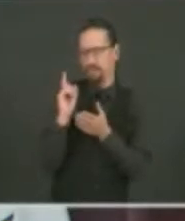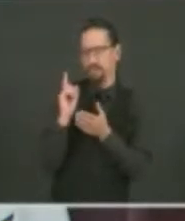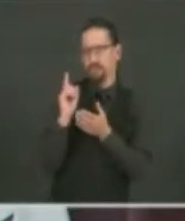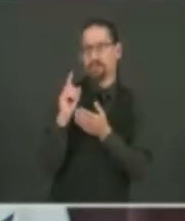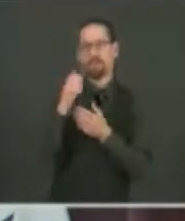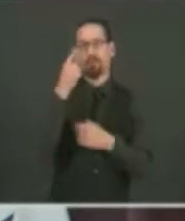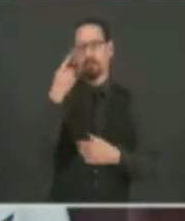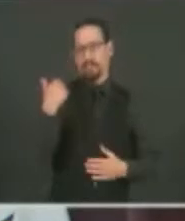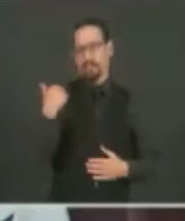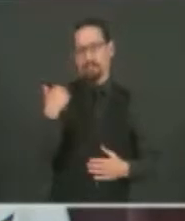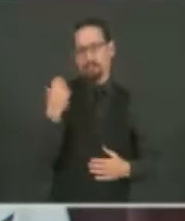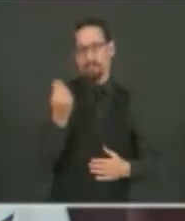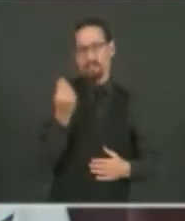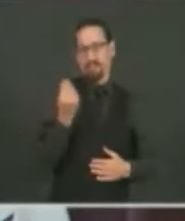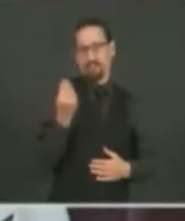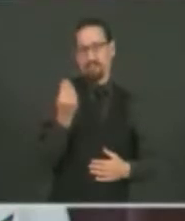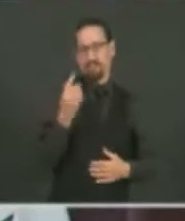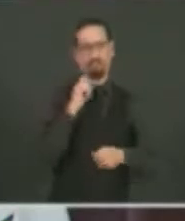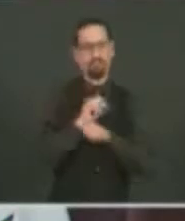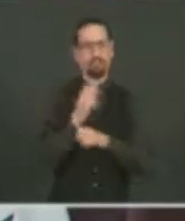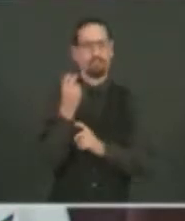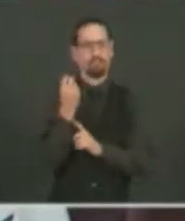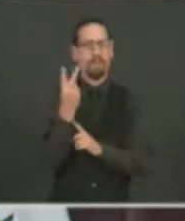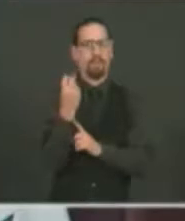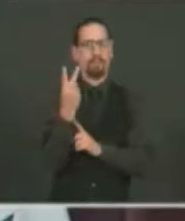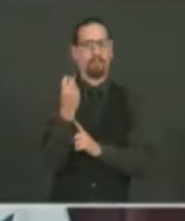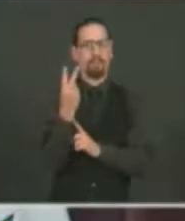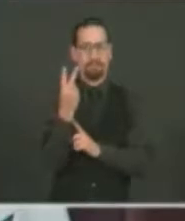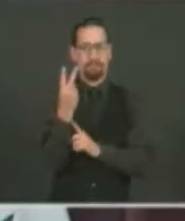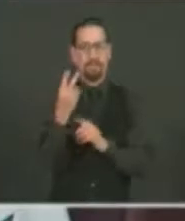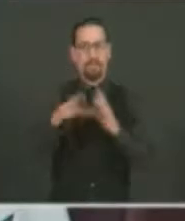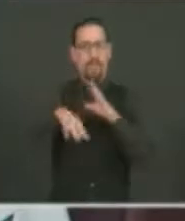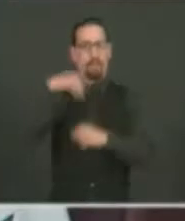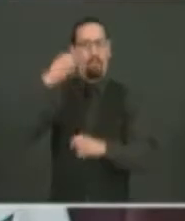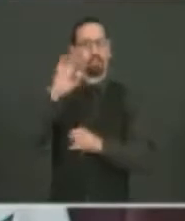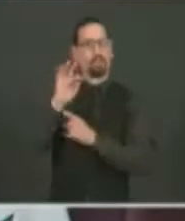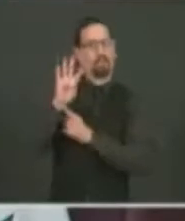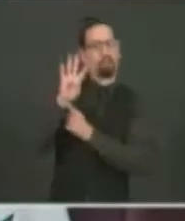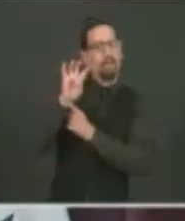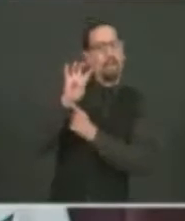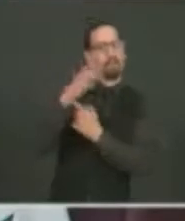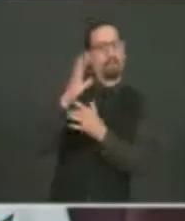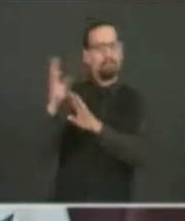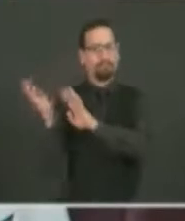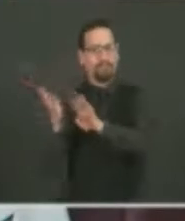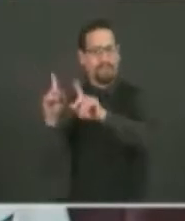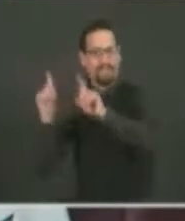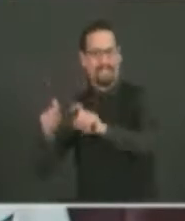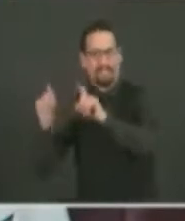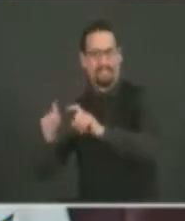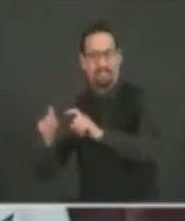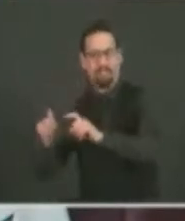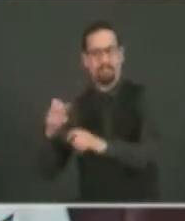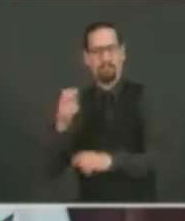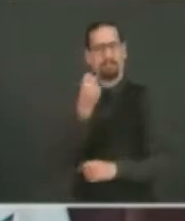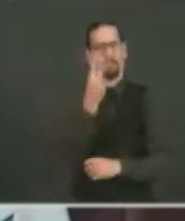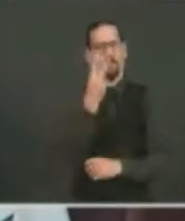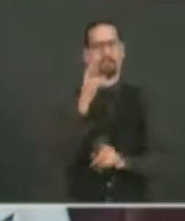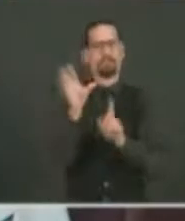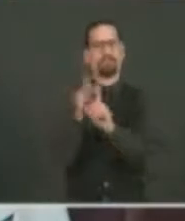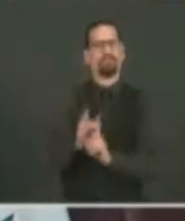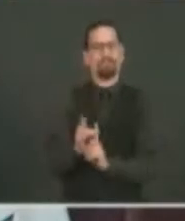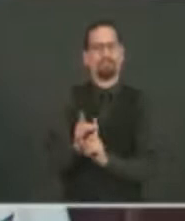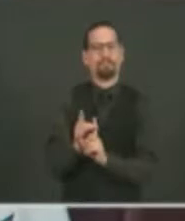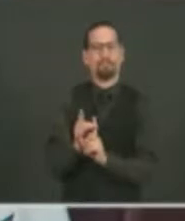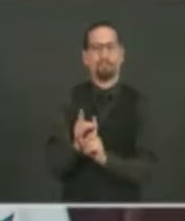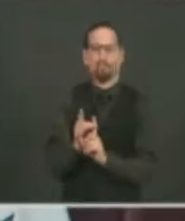people tested that day. The next day, we tested another 400 people, and we found